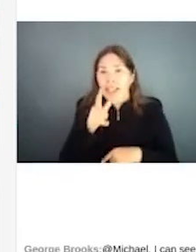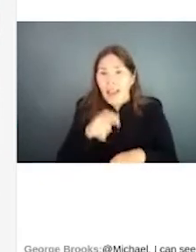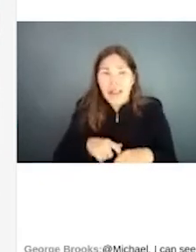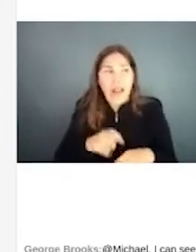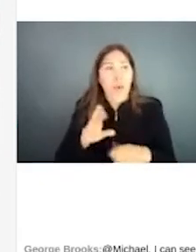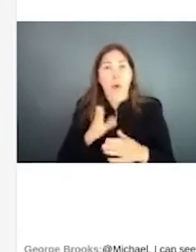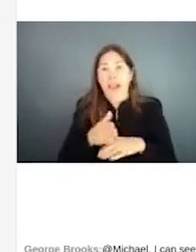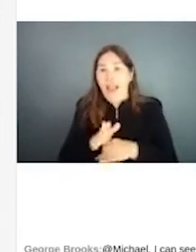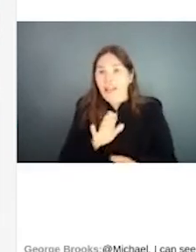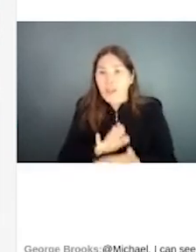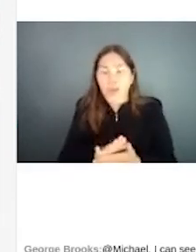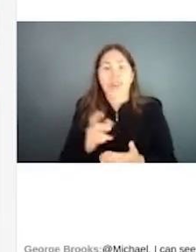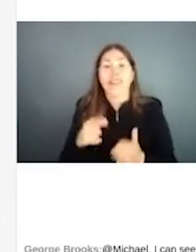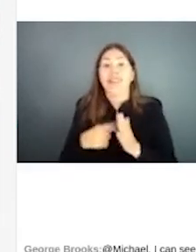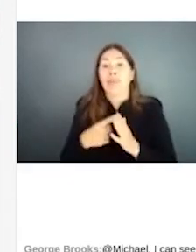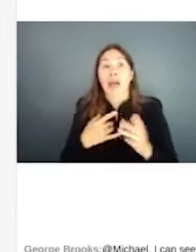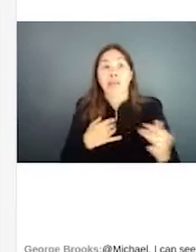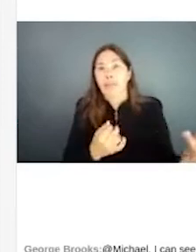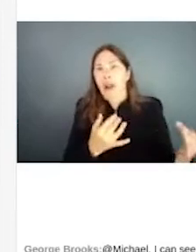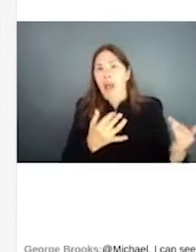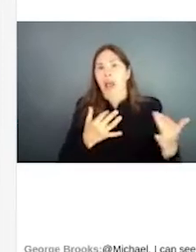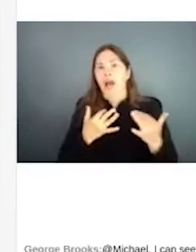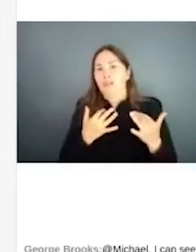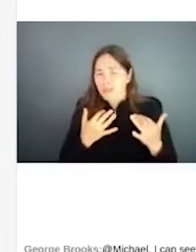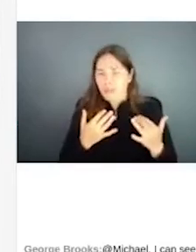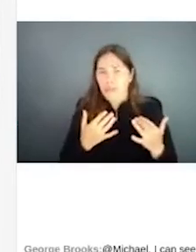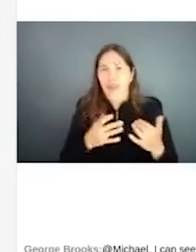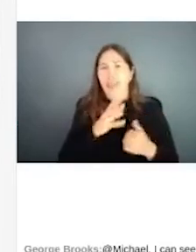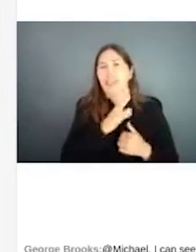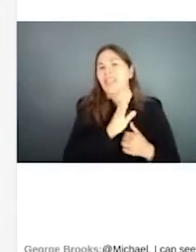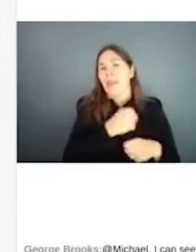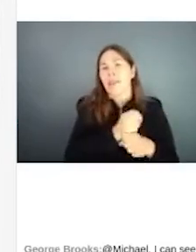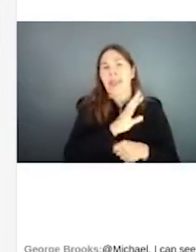a whole cohort that sort of make that their world.